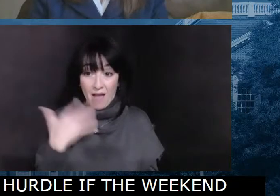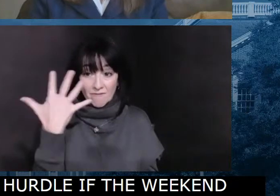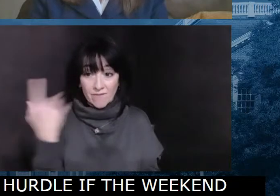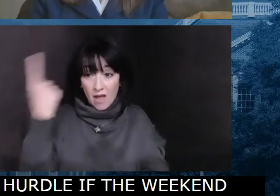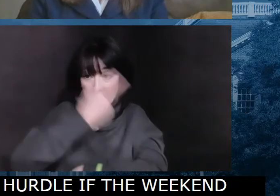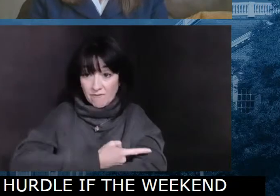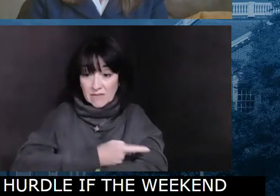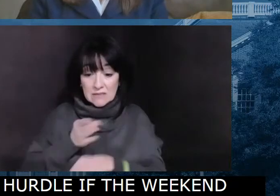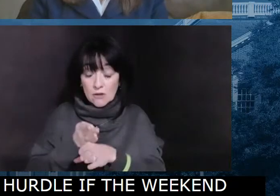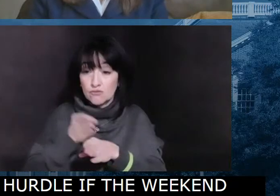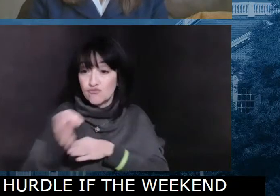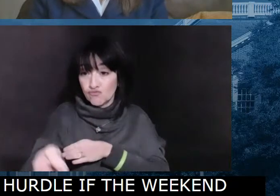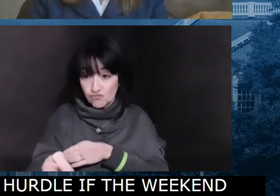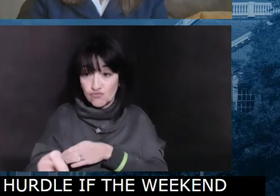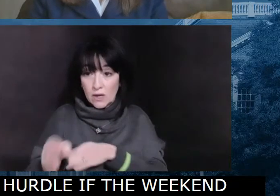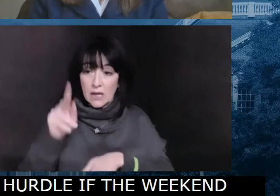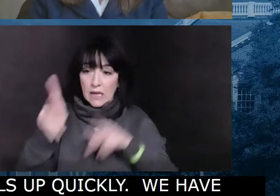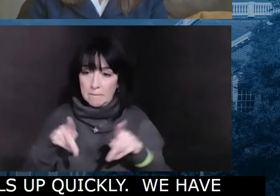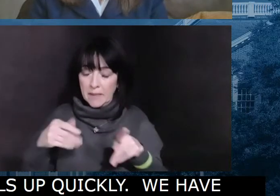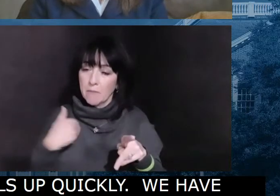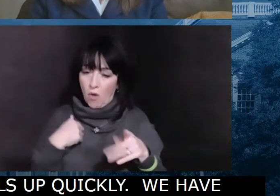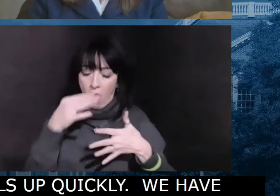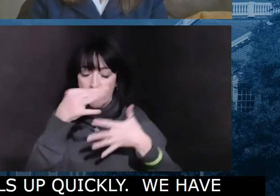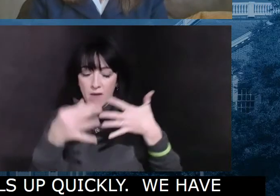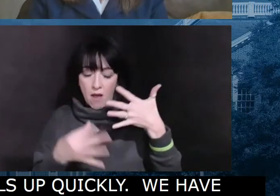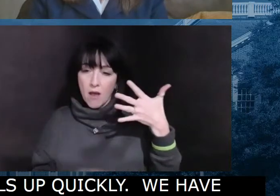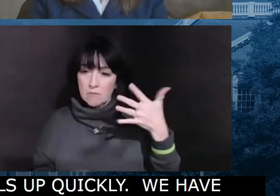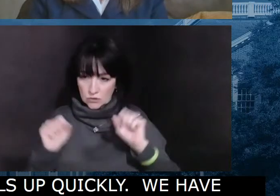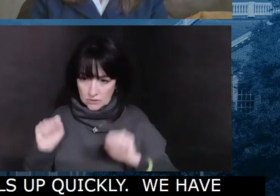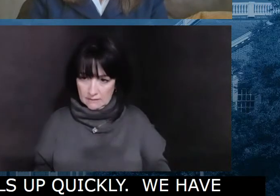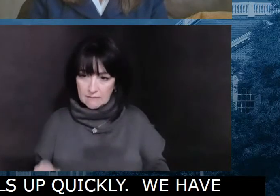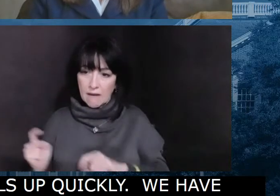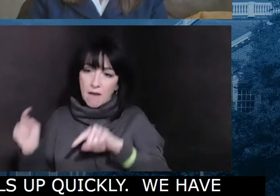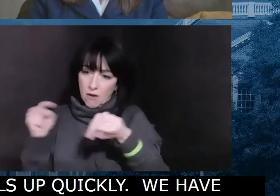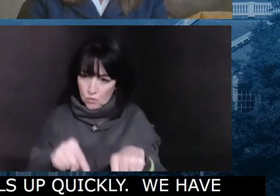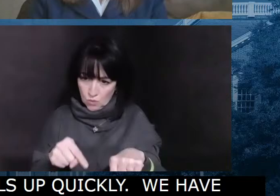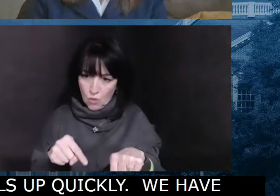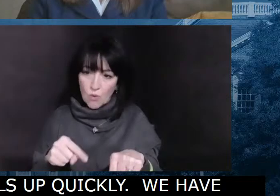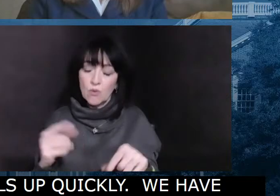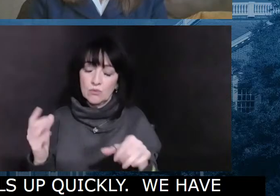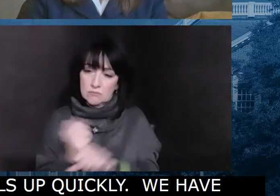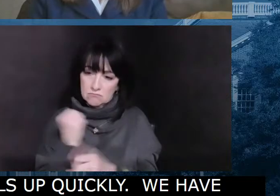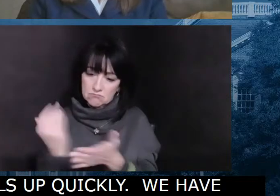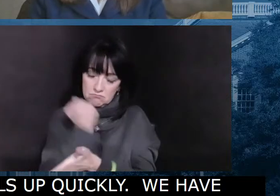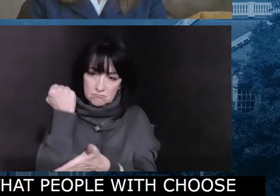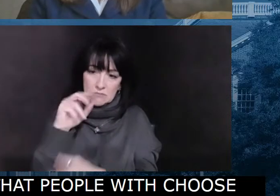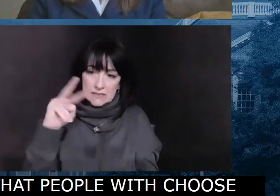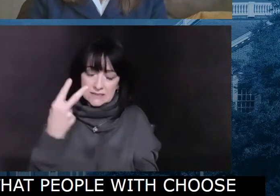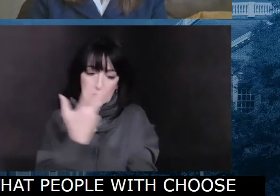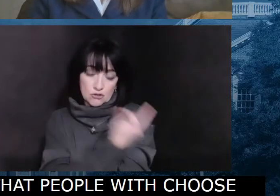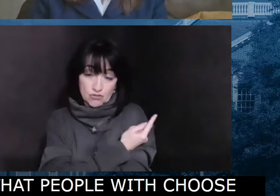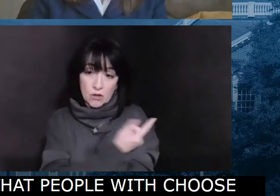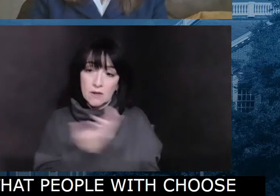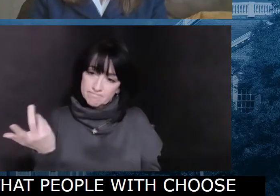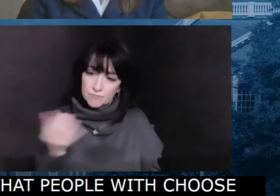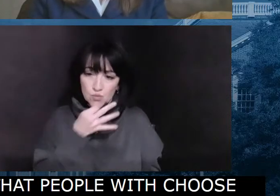options that people could choose from to come down and get their best chance as soon as possible to get their second shot.